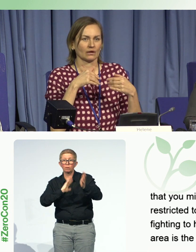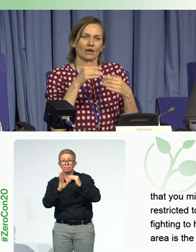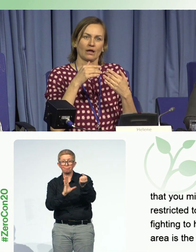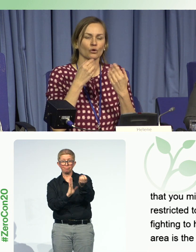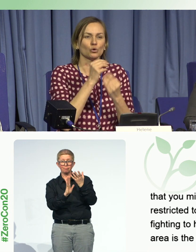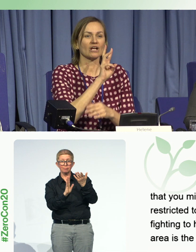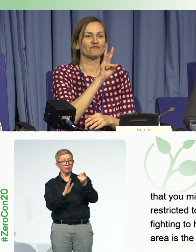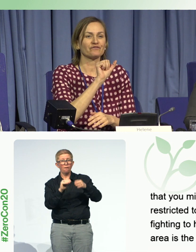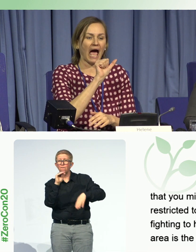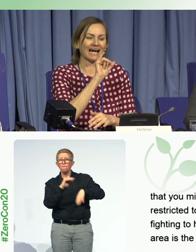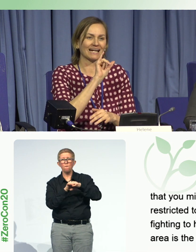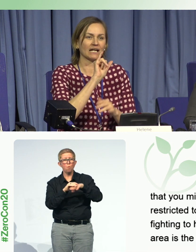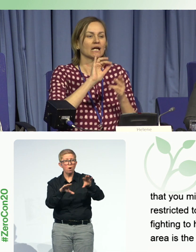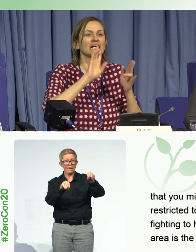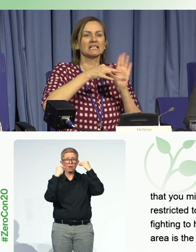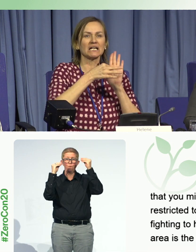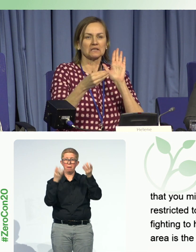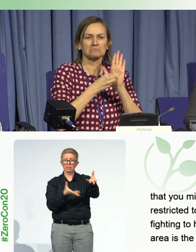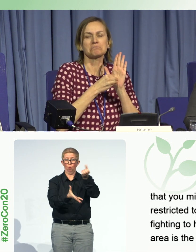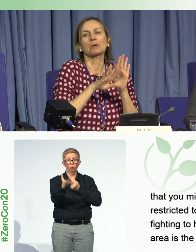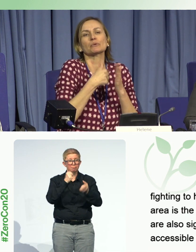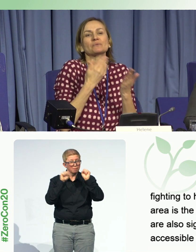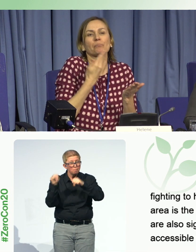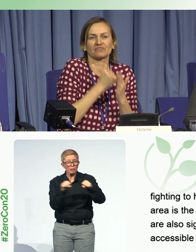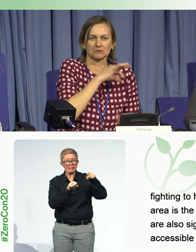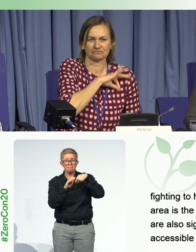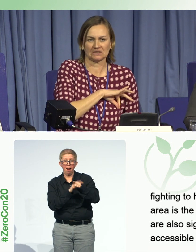accessible websites, and that's a huge thing.